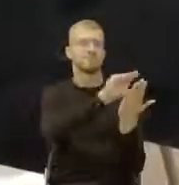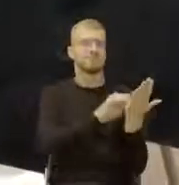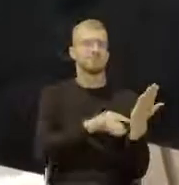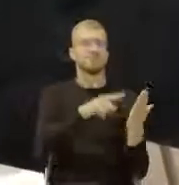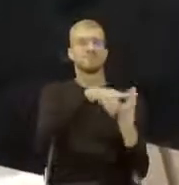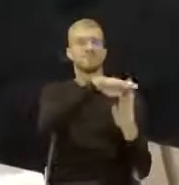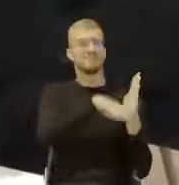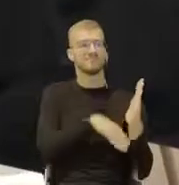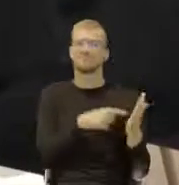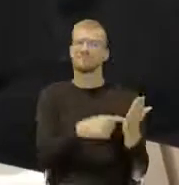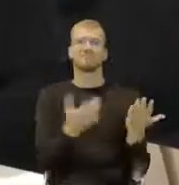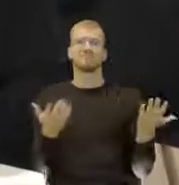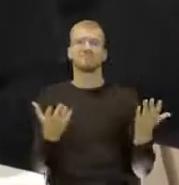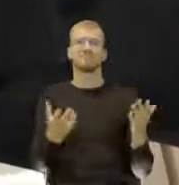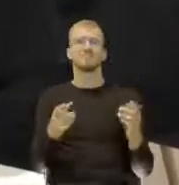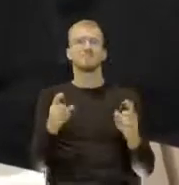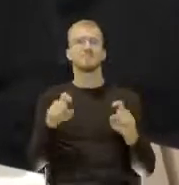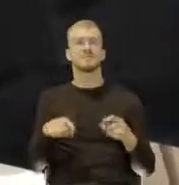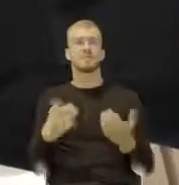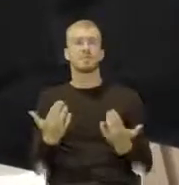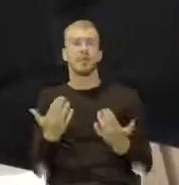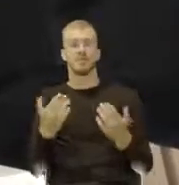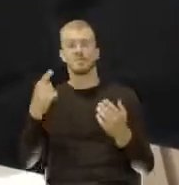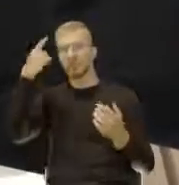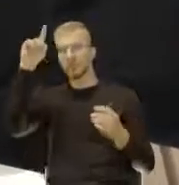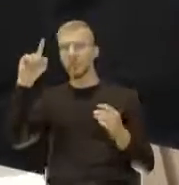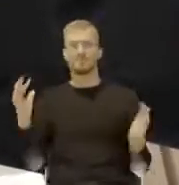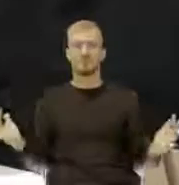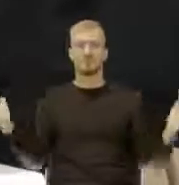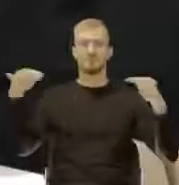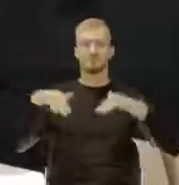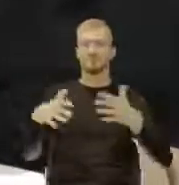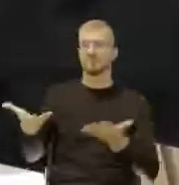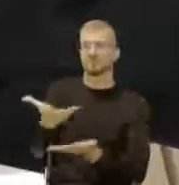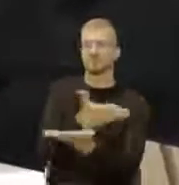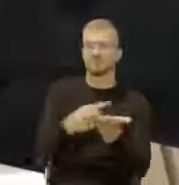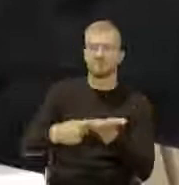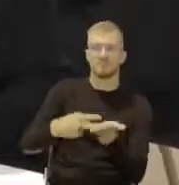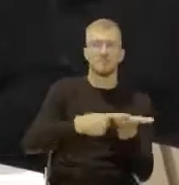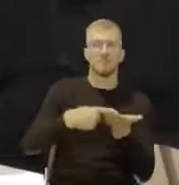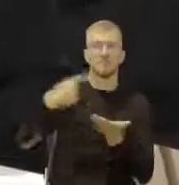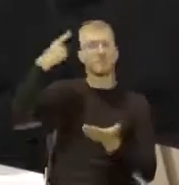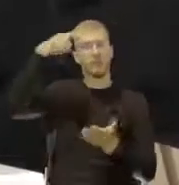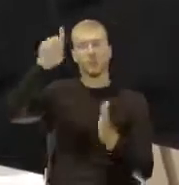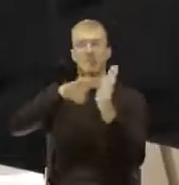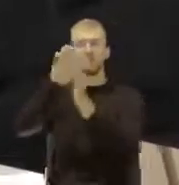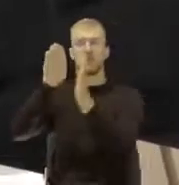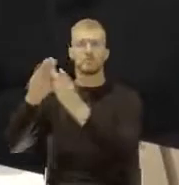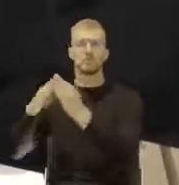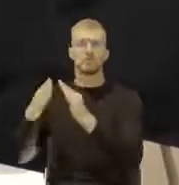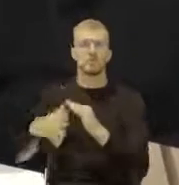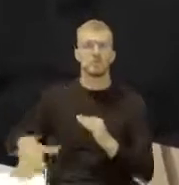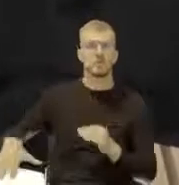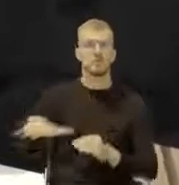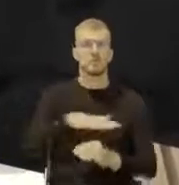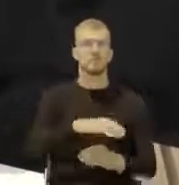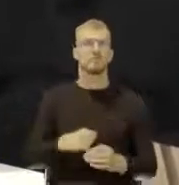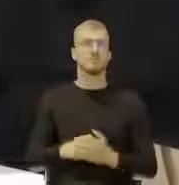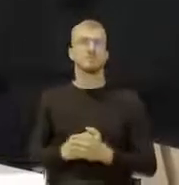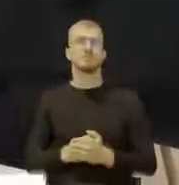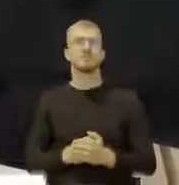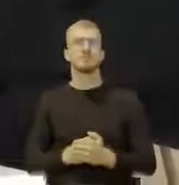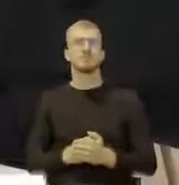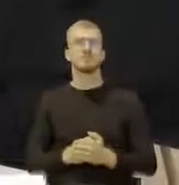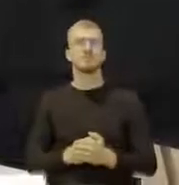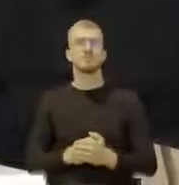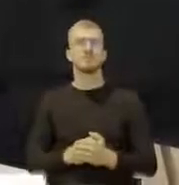year as a representative of the Urban 7, and I think this is really a step forward to have a mayor on the